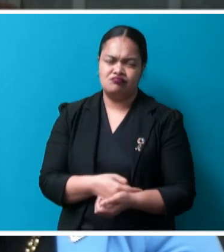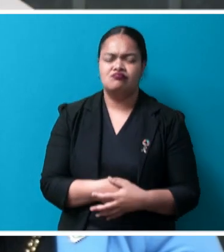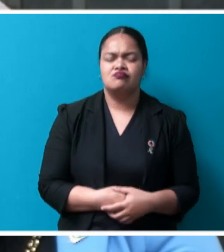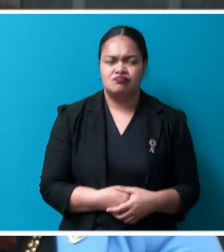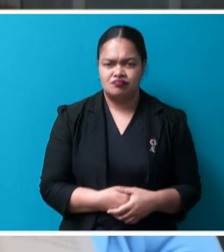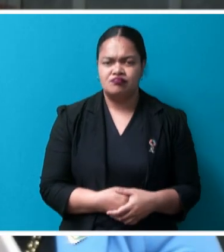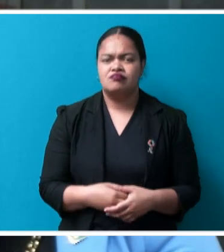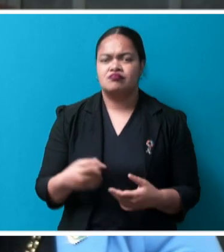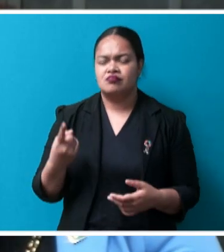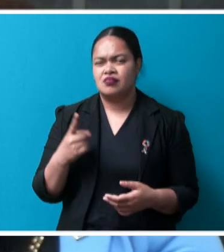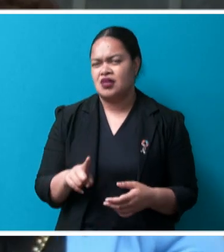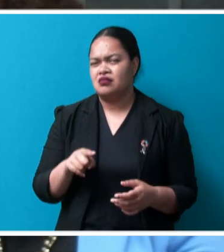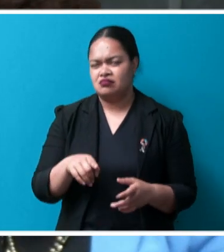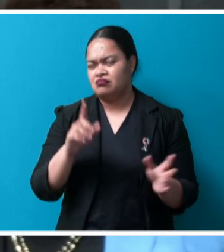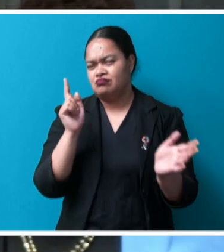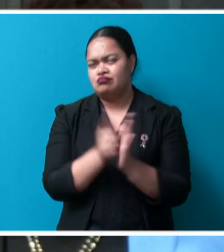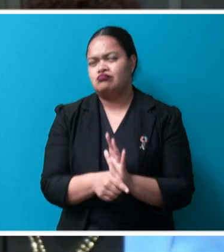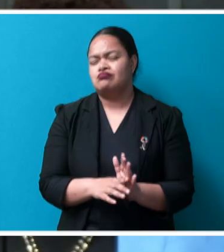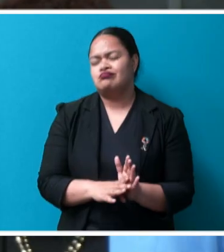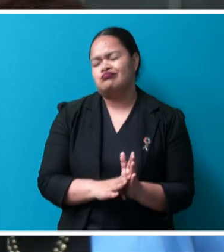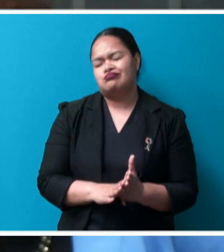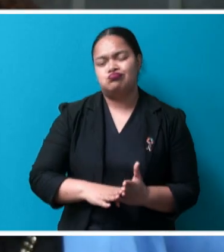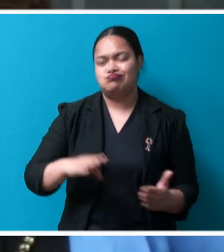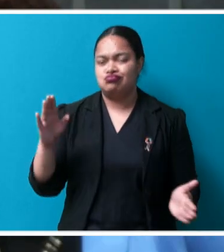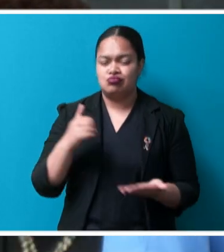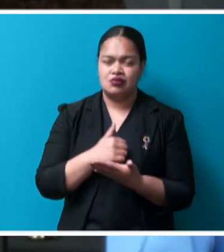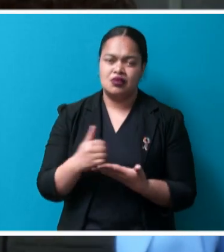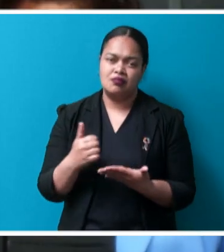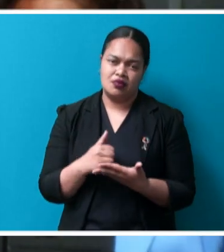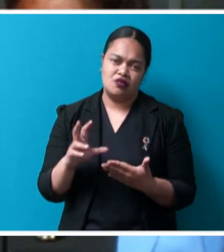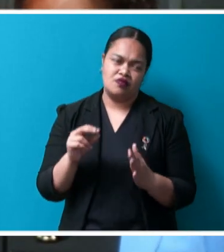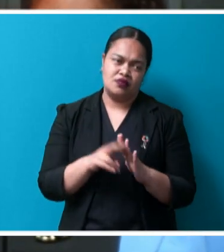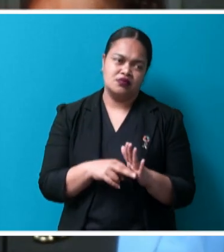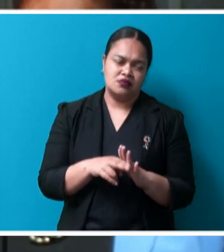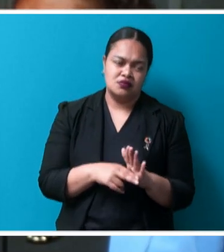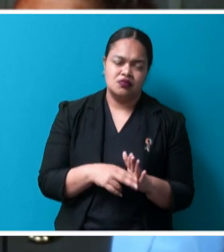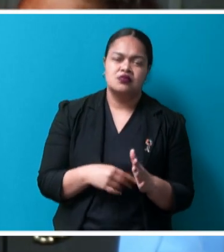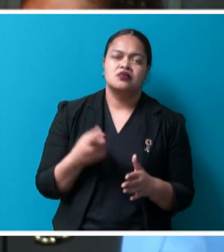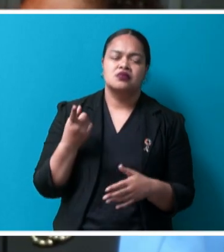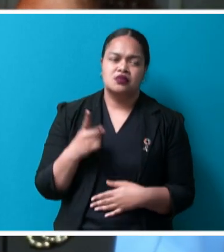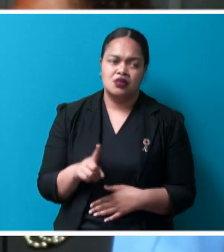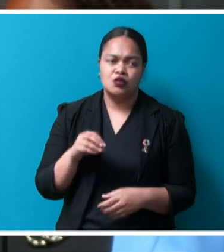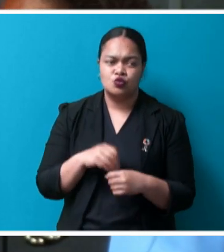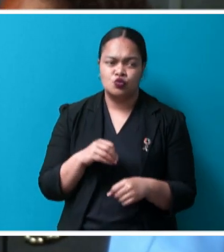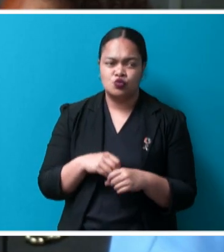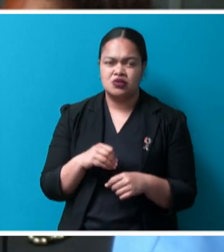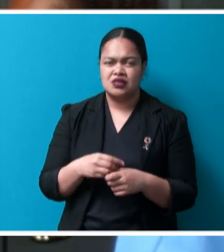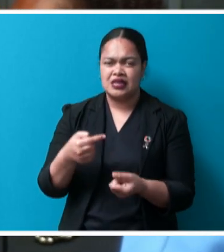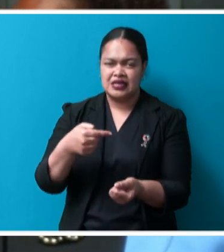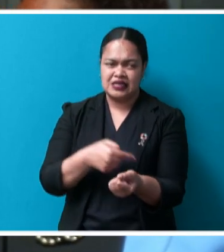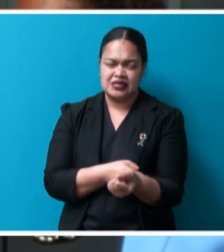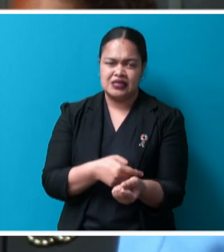infection in Fiji. The global evidence is clear. A harm reduction program, including a needle